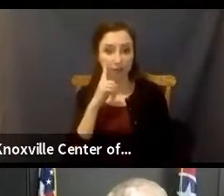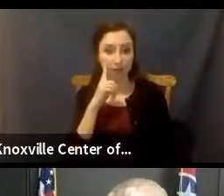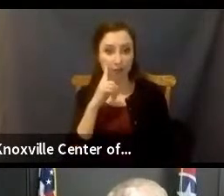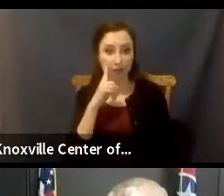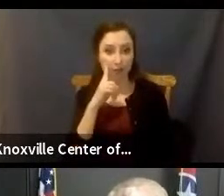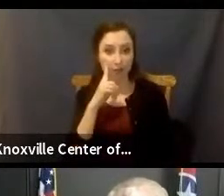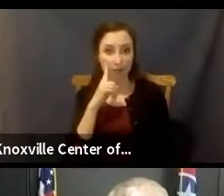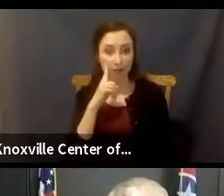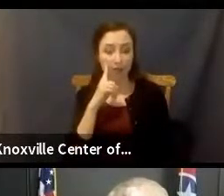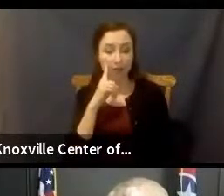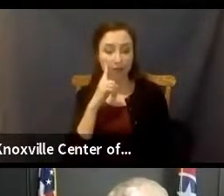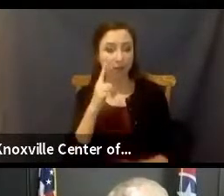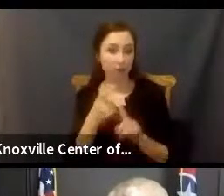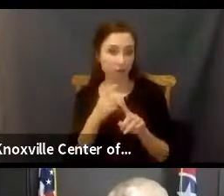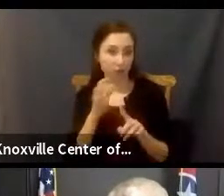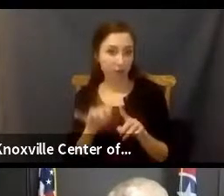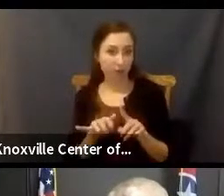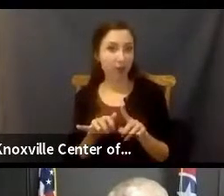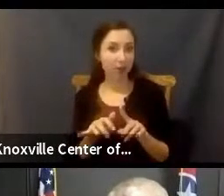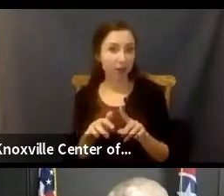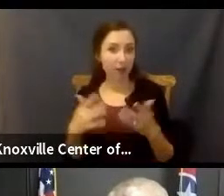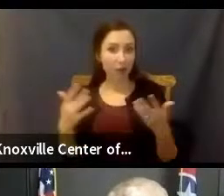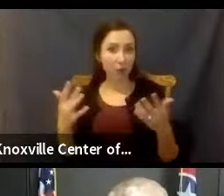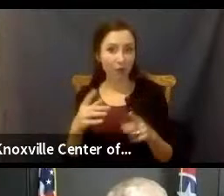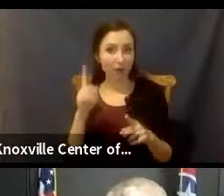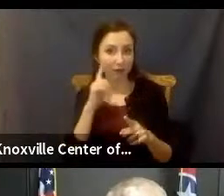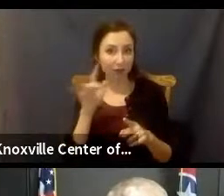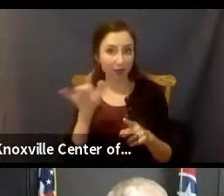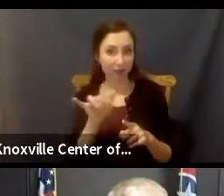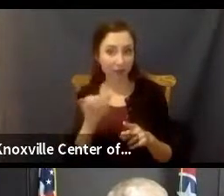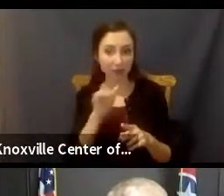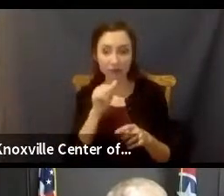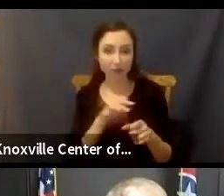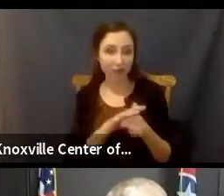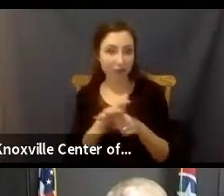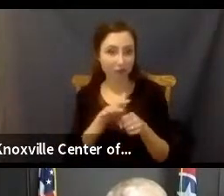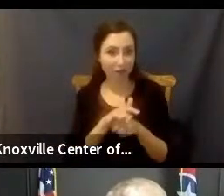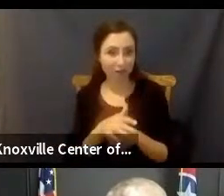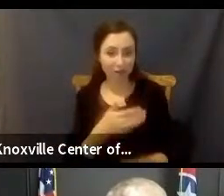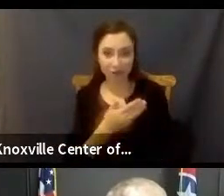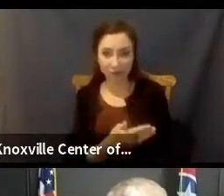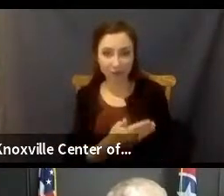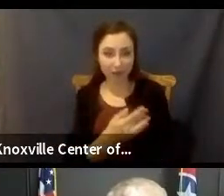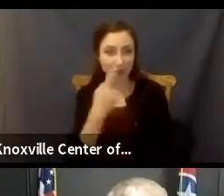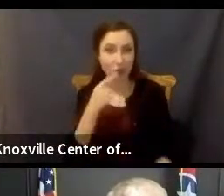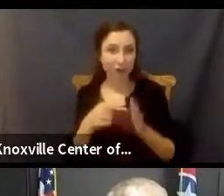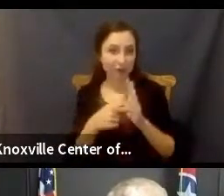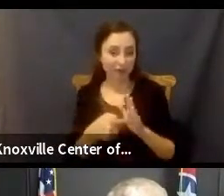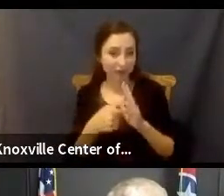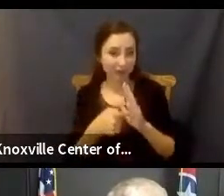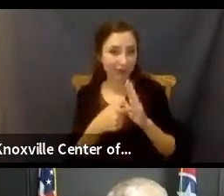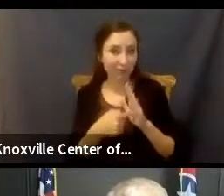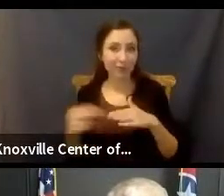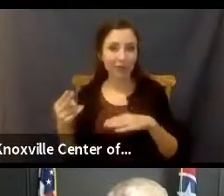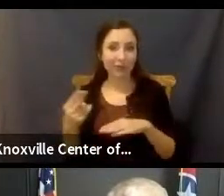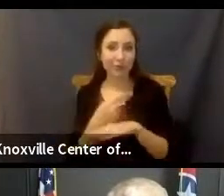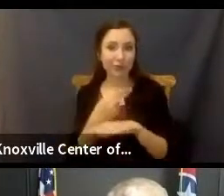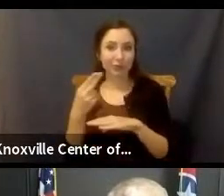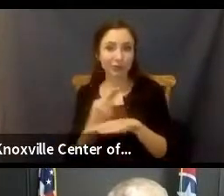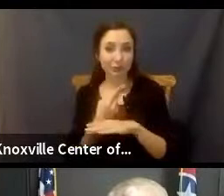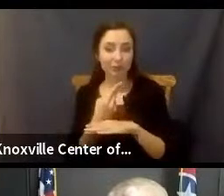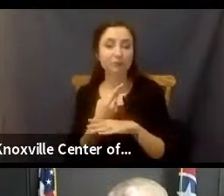that, and it sounds like there's not enough there to, for example, use